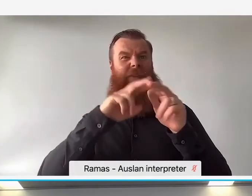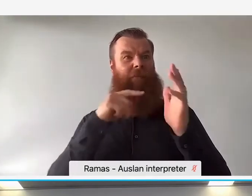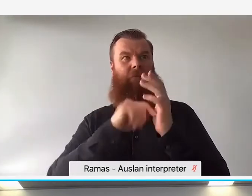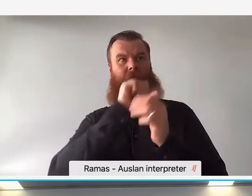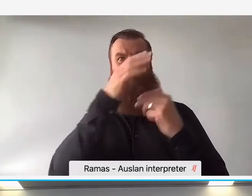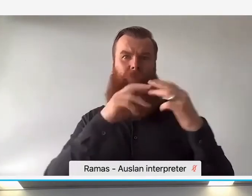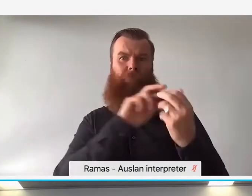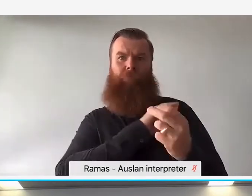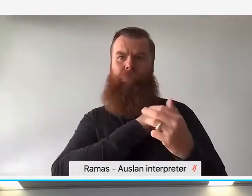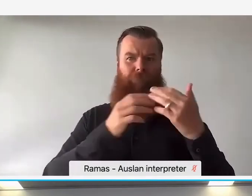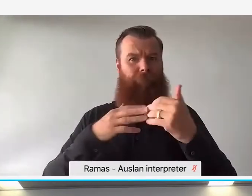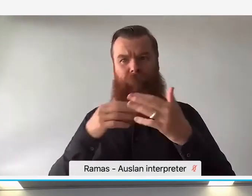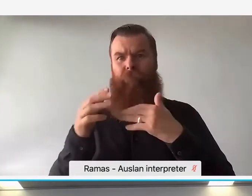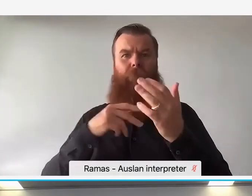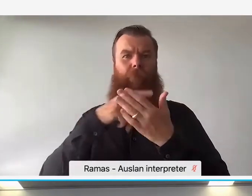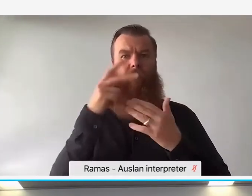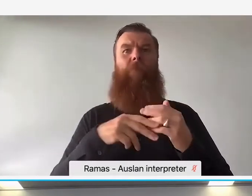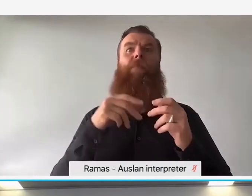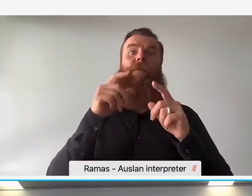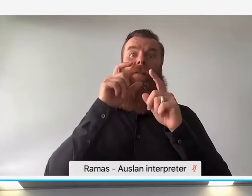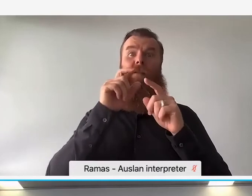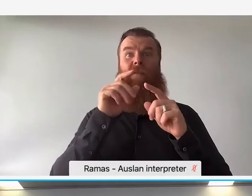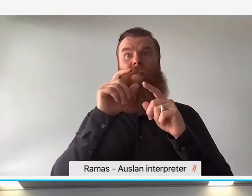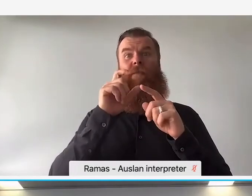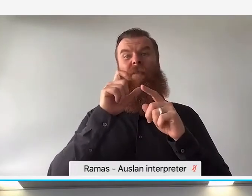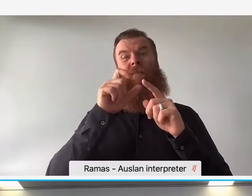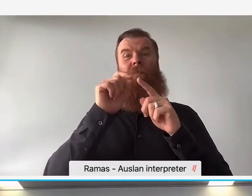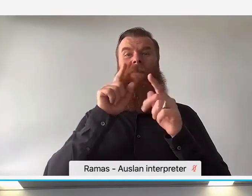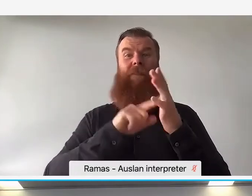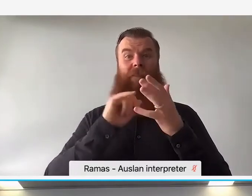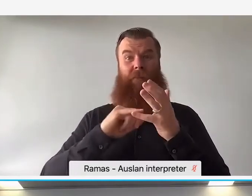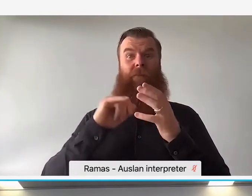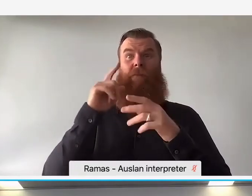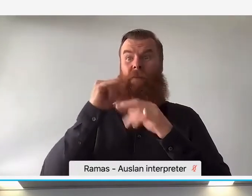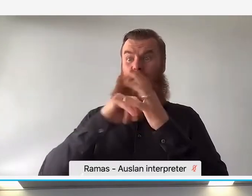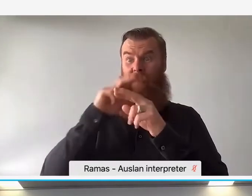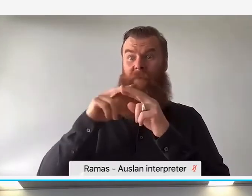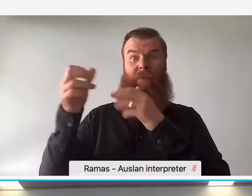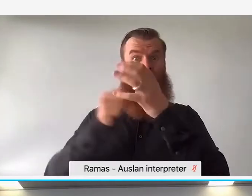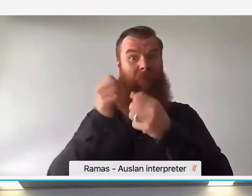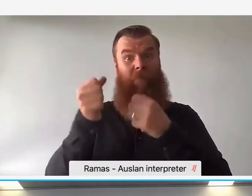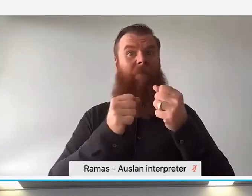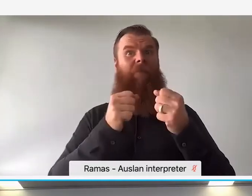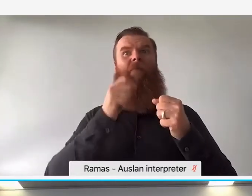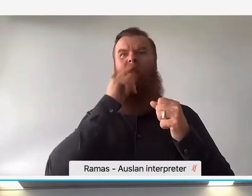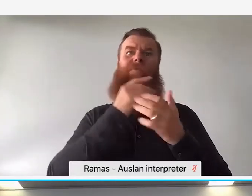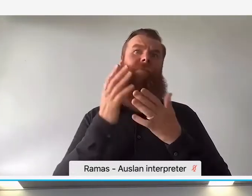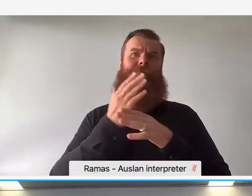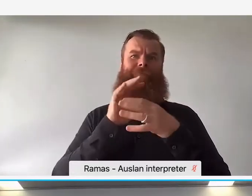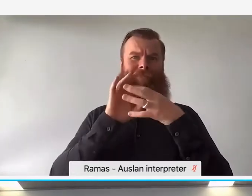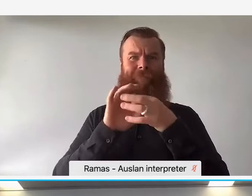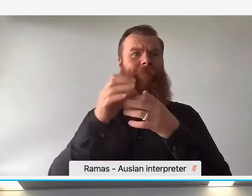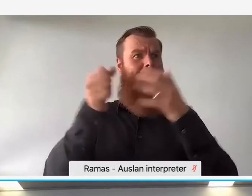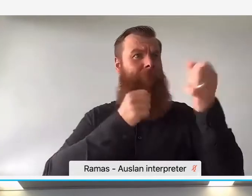approved employers have been supported to source qualified workers from the Pacific into semi-skilled roles in aged care and